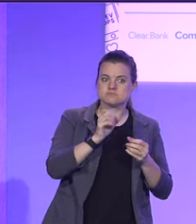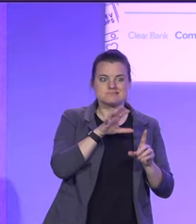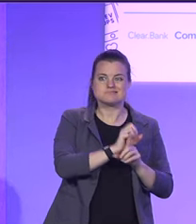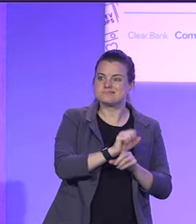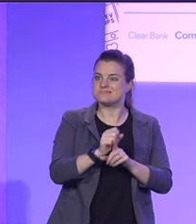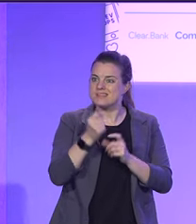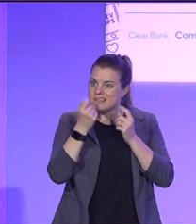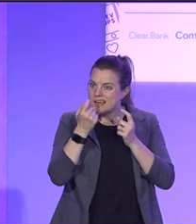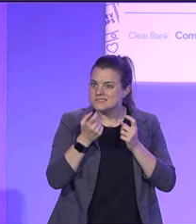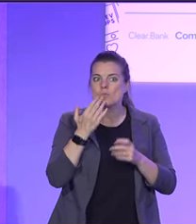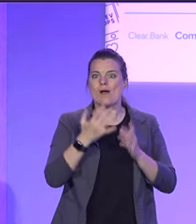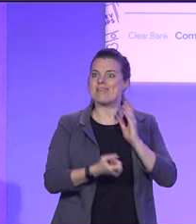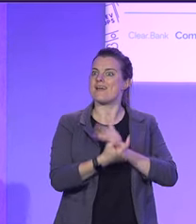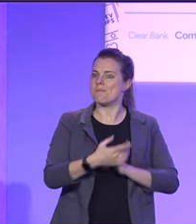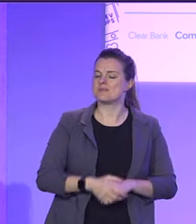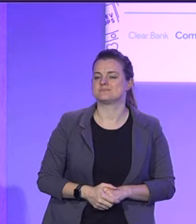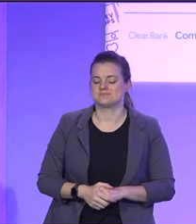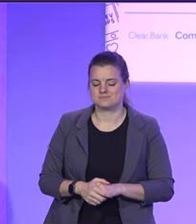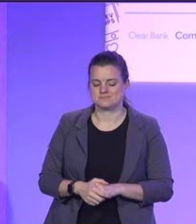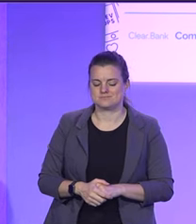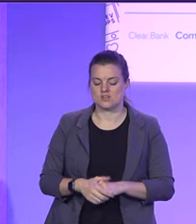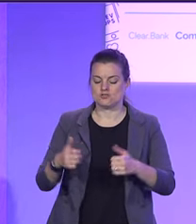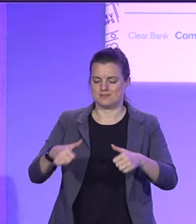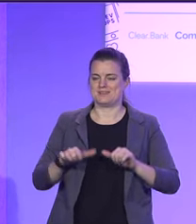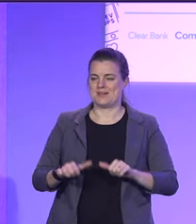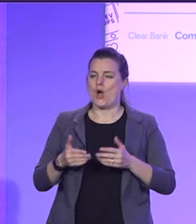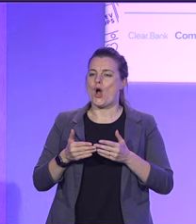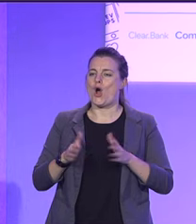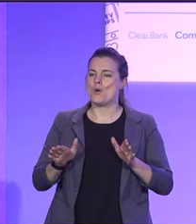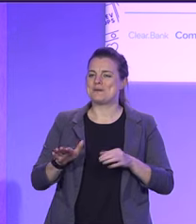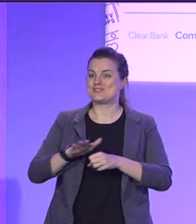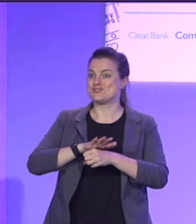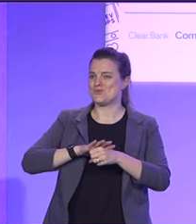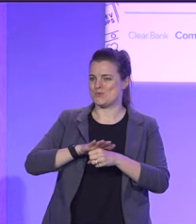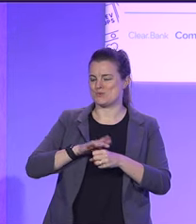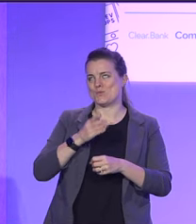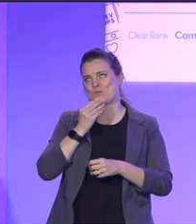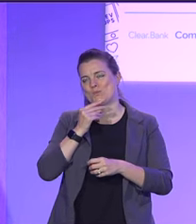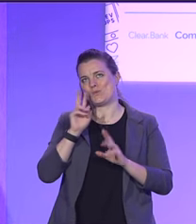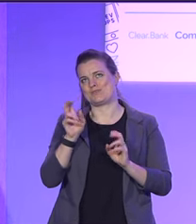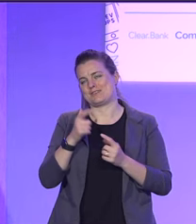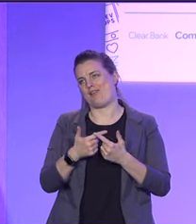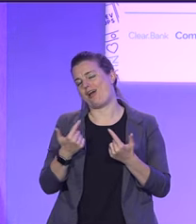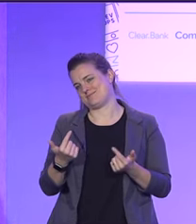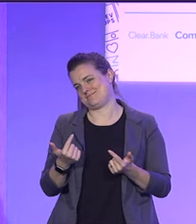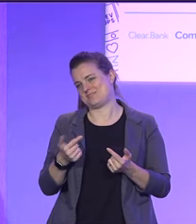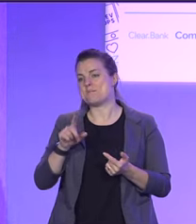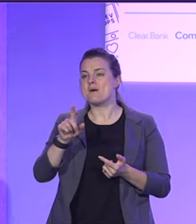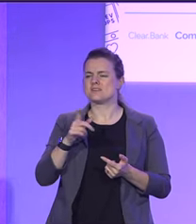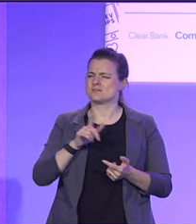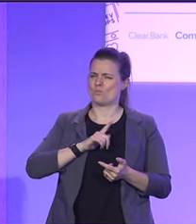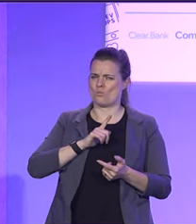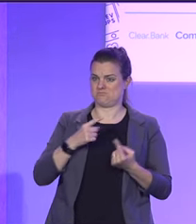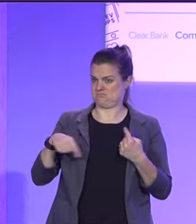Right, open source. So we use this word a lot. And you know, why should we get involved in open